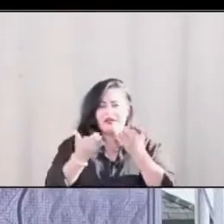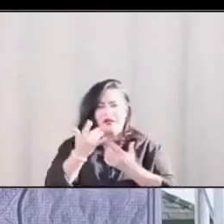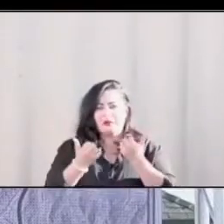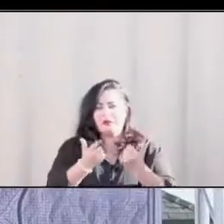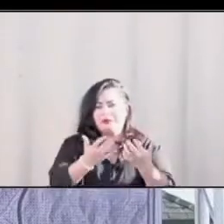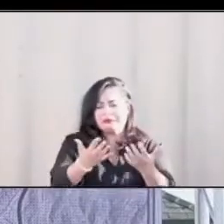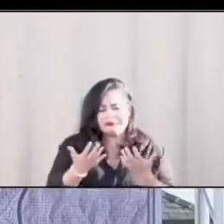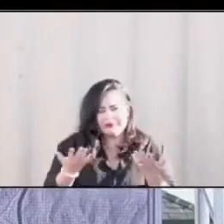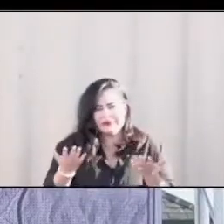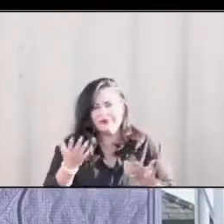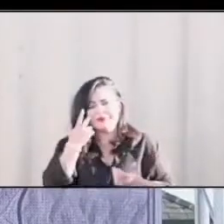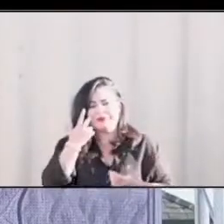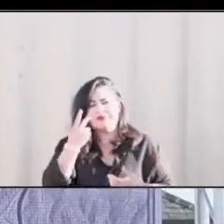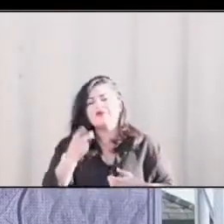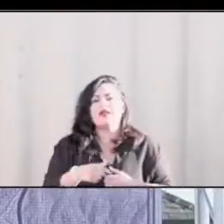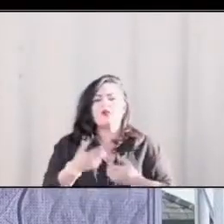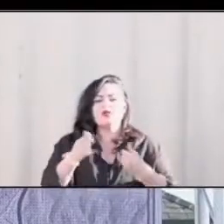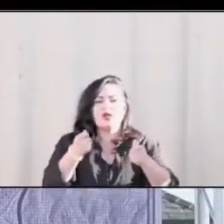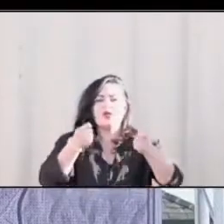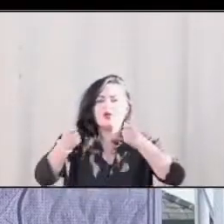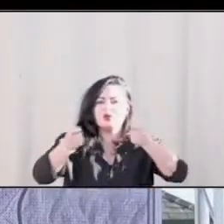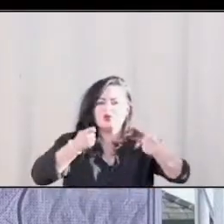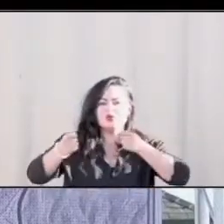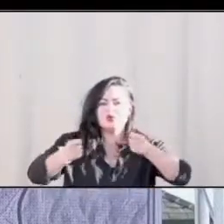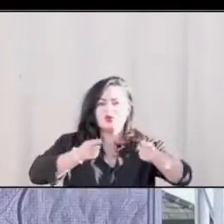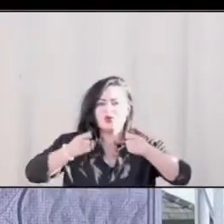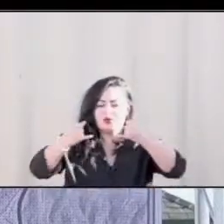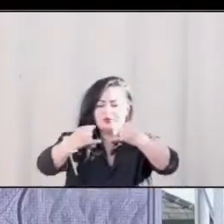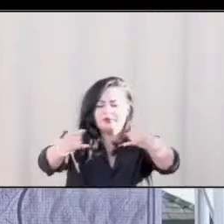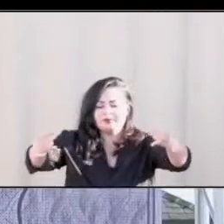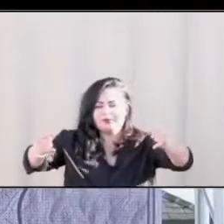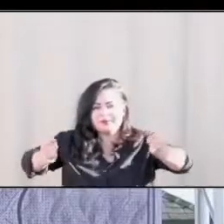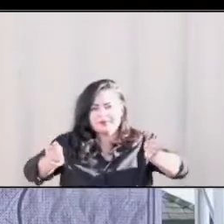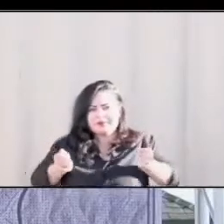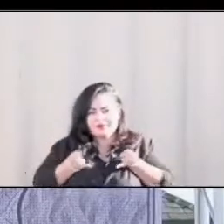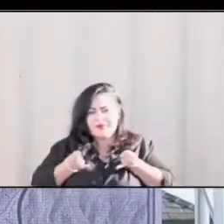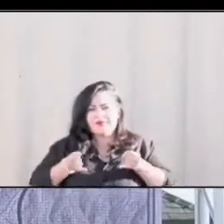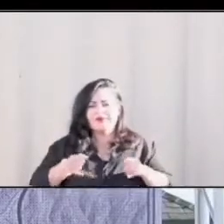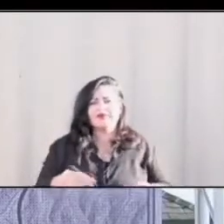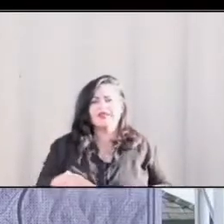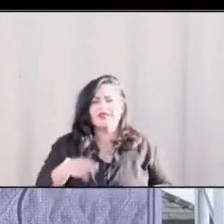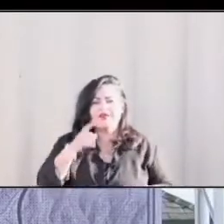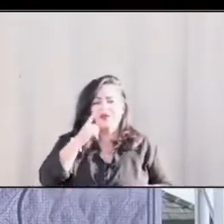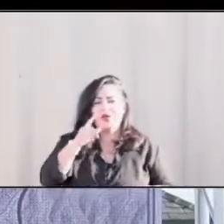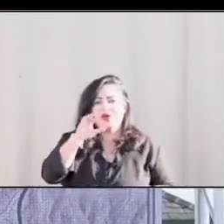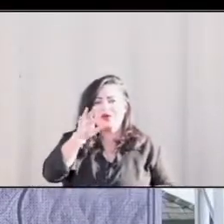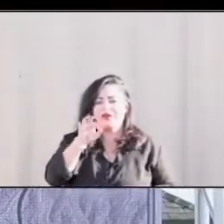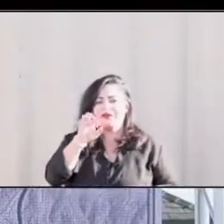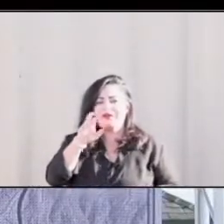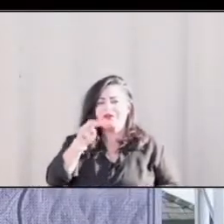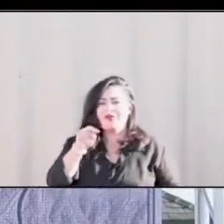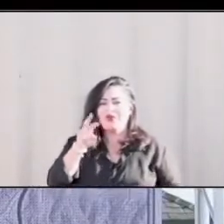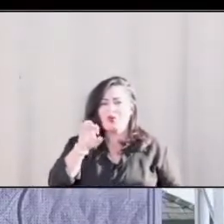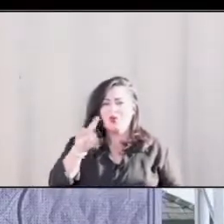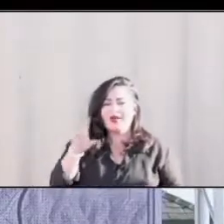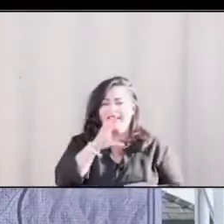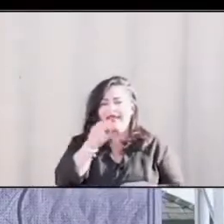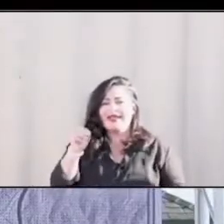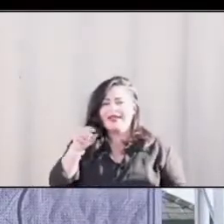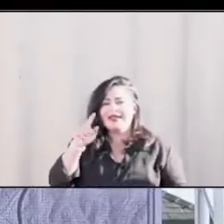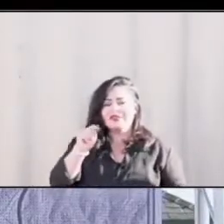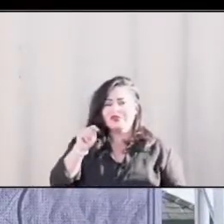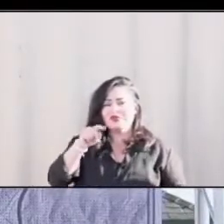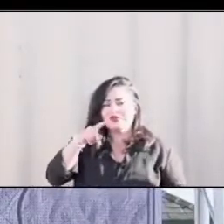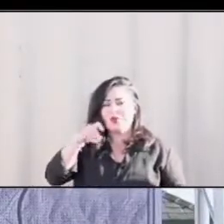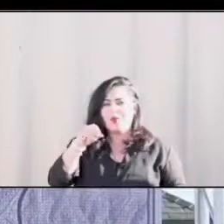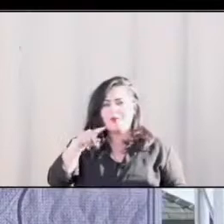across the top, still working, making the control line as we come around to the Fernwood area and Topanga Canyon. And we